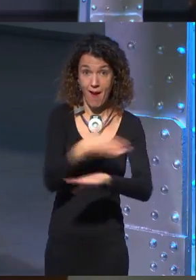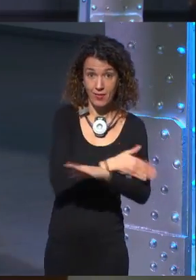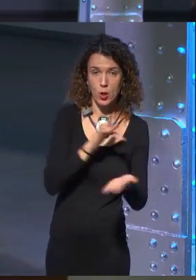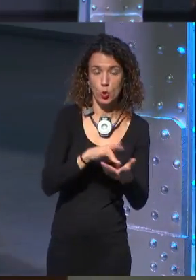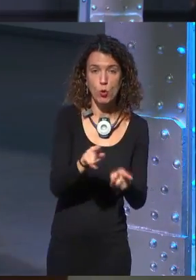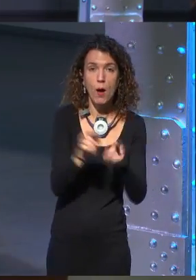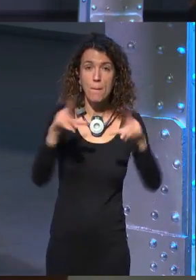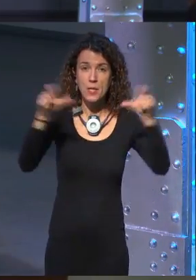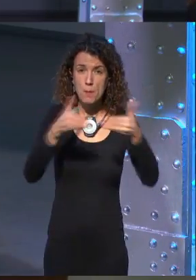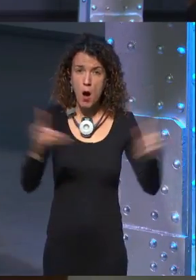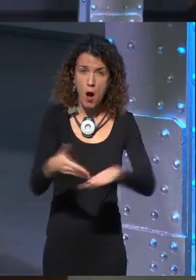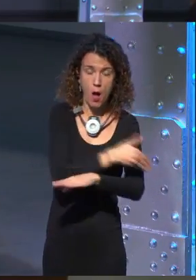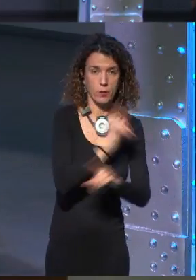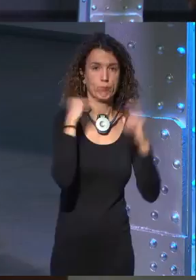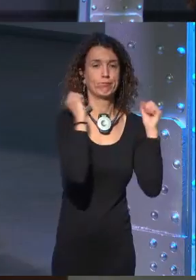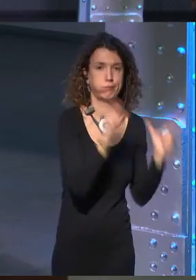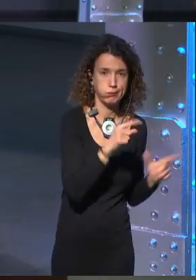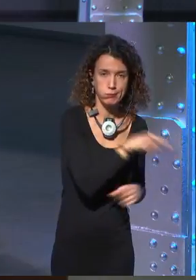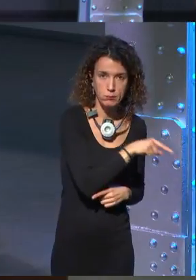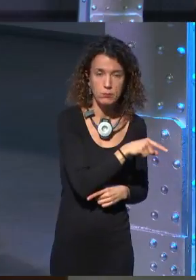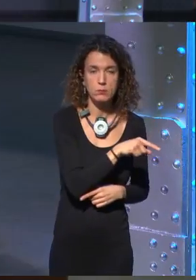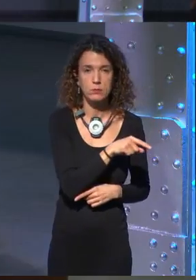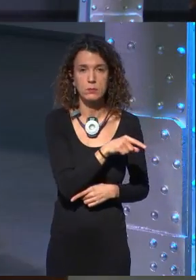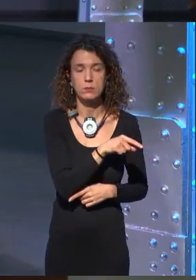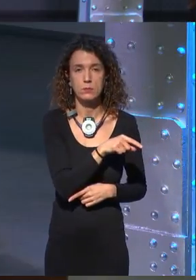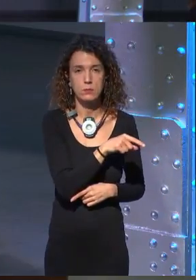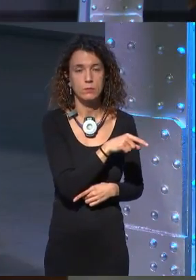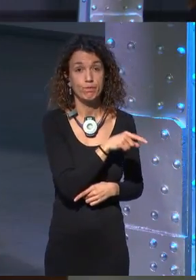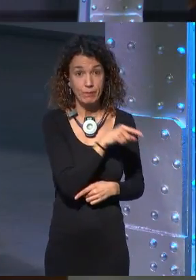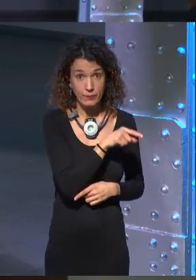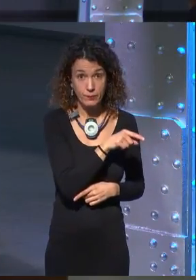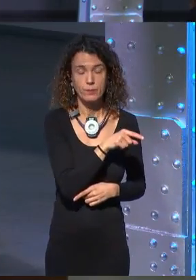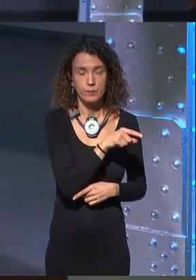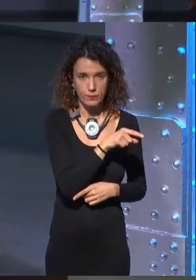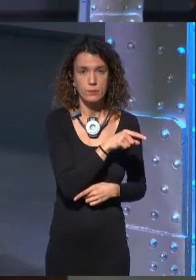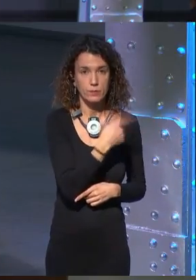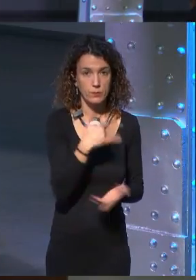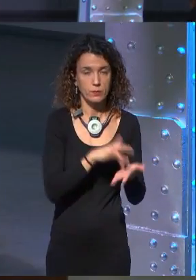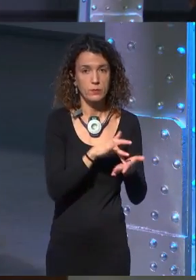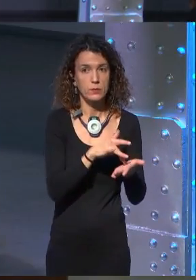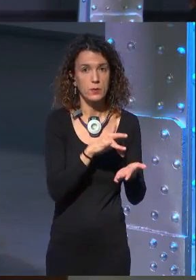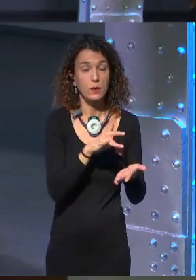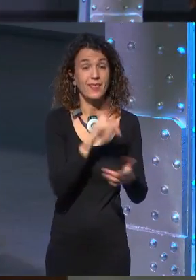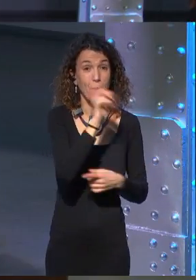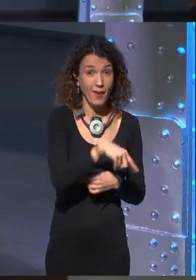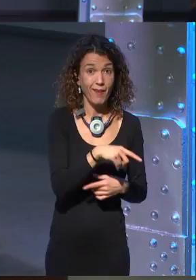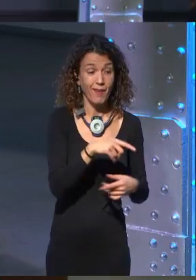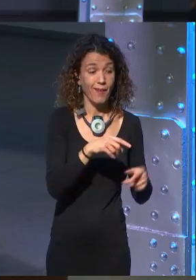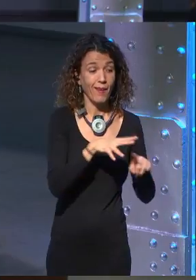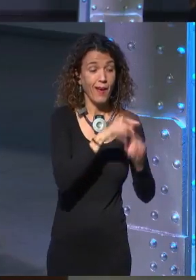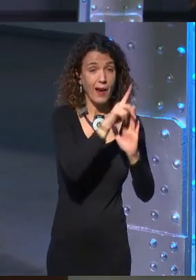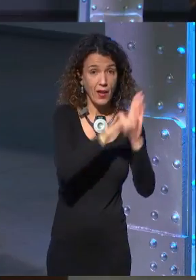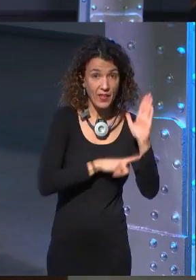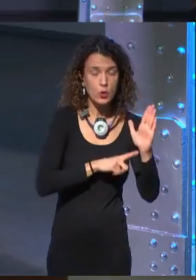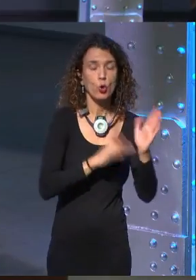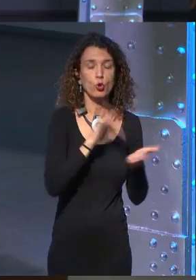big college tour, we found out that the colleges didn't have any money. It was right in the middle of the recession, 2010. They were out of money. They